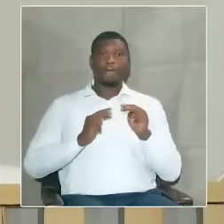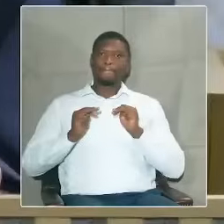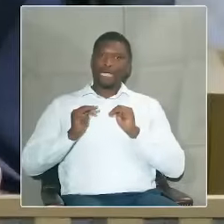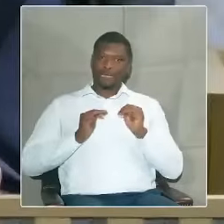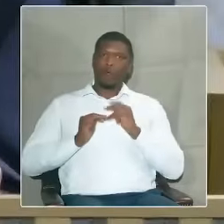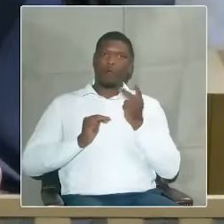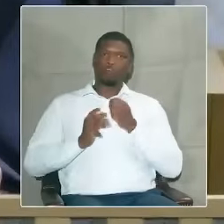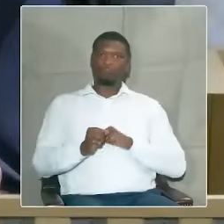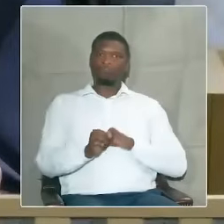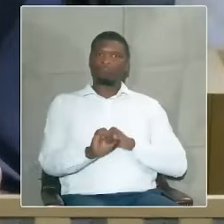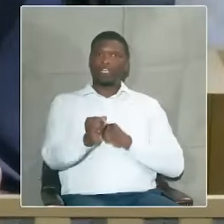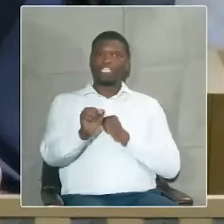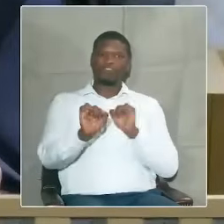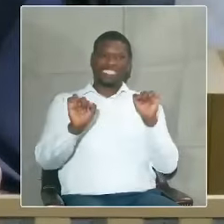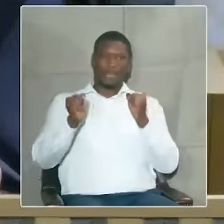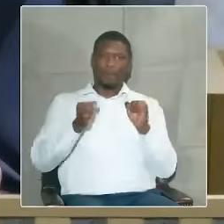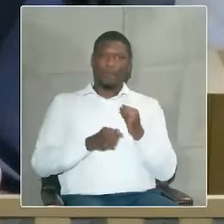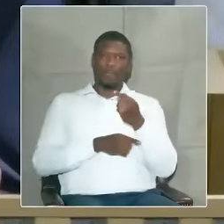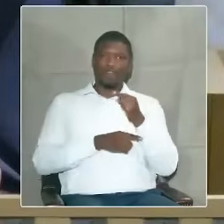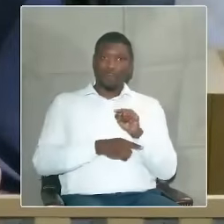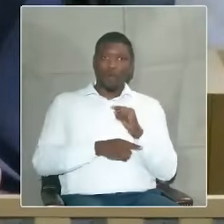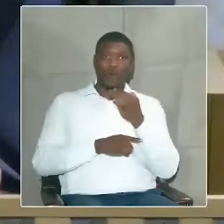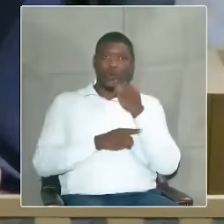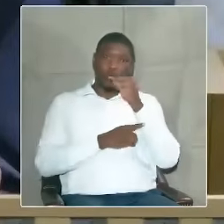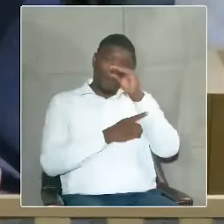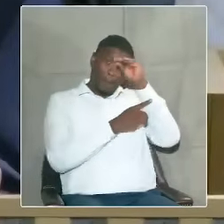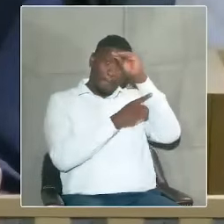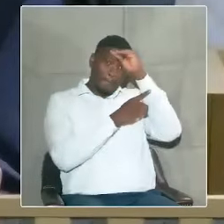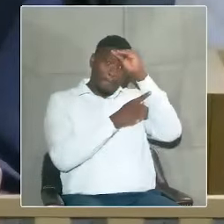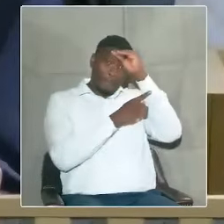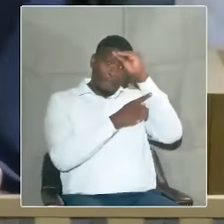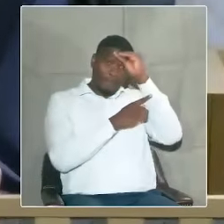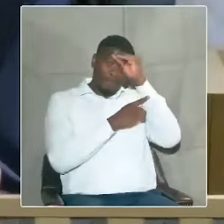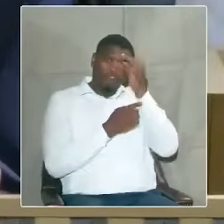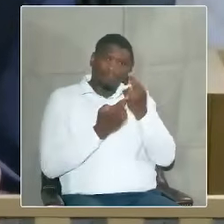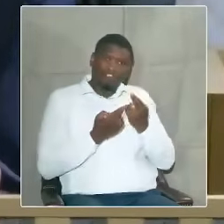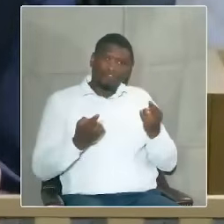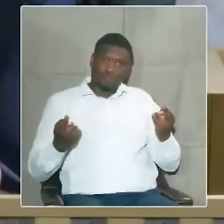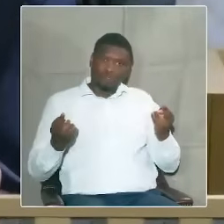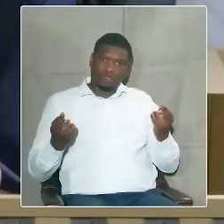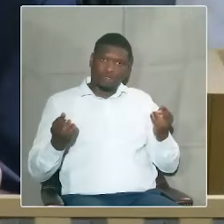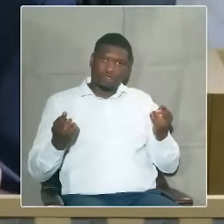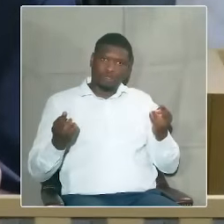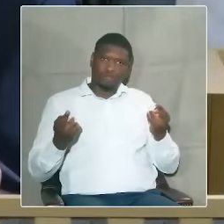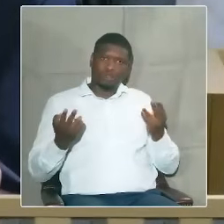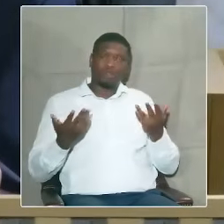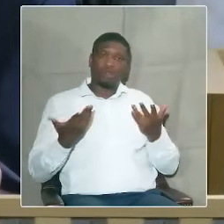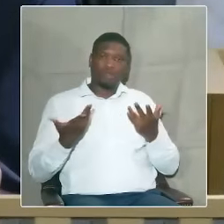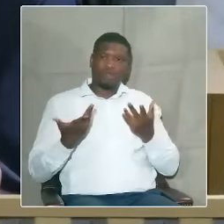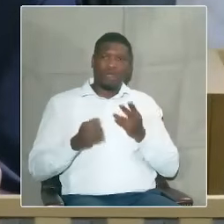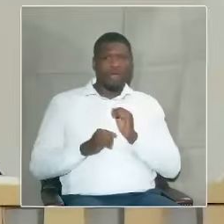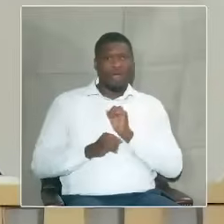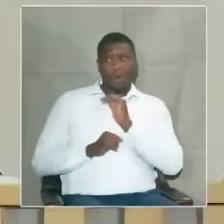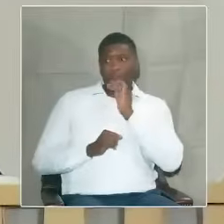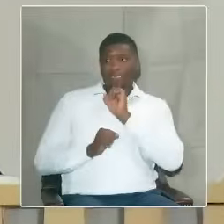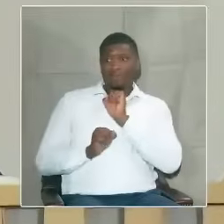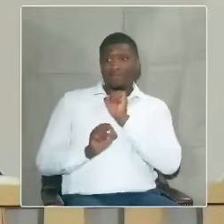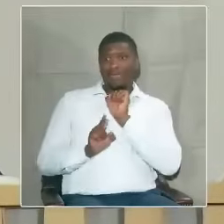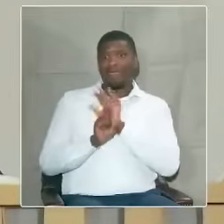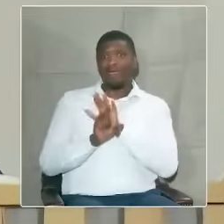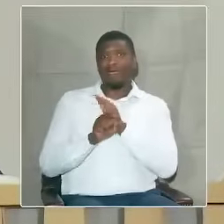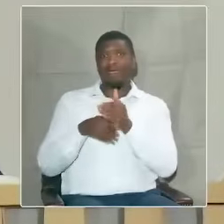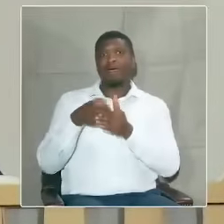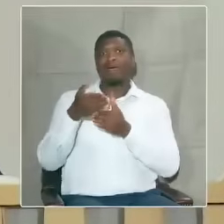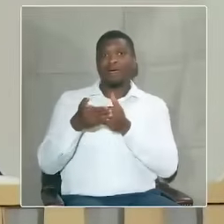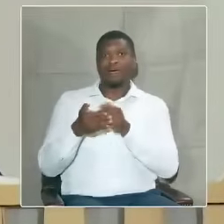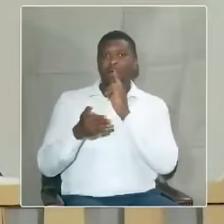and strategic deployment of policing resources. The effect of that is that the instruction